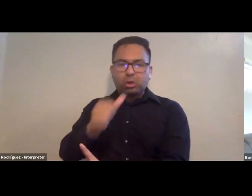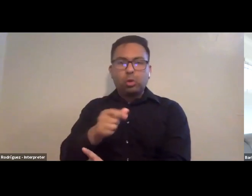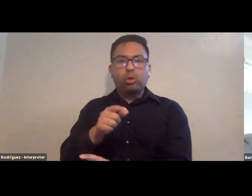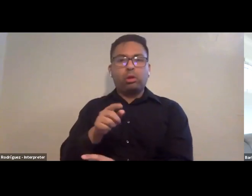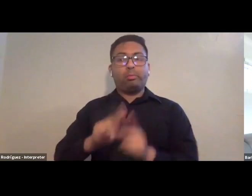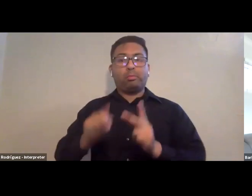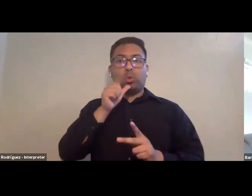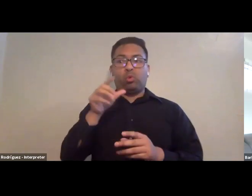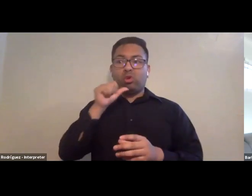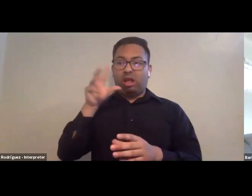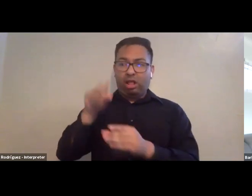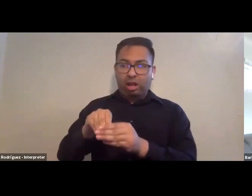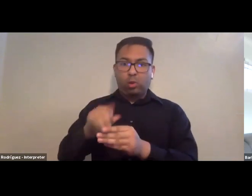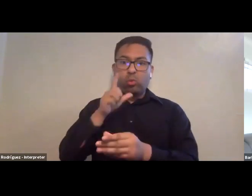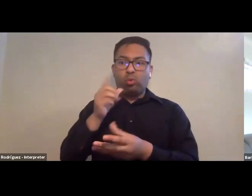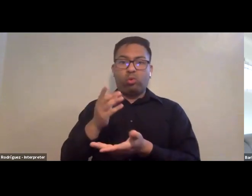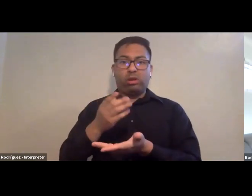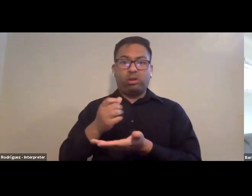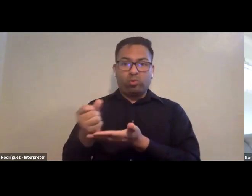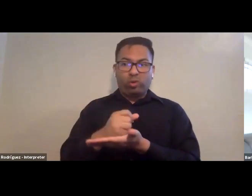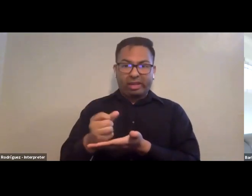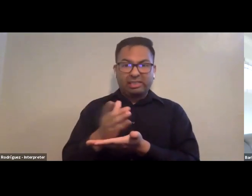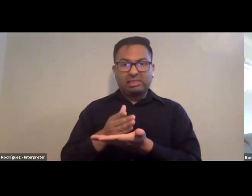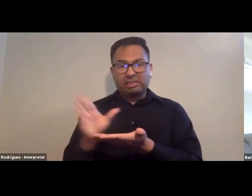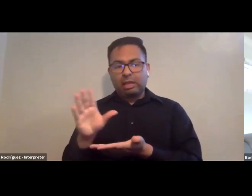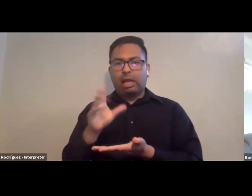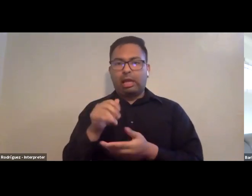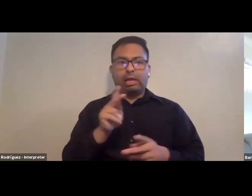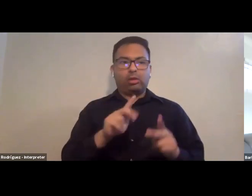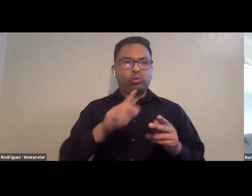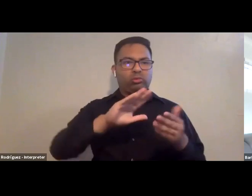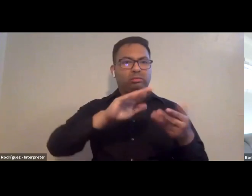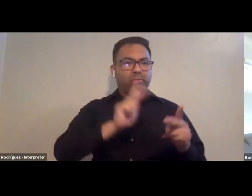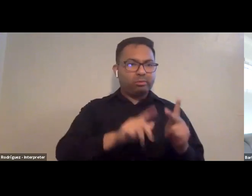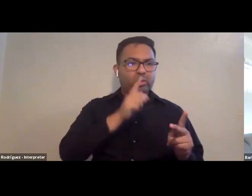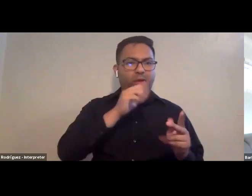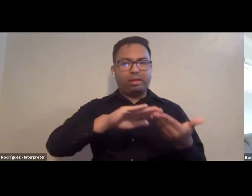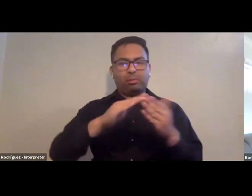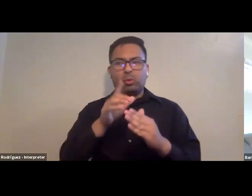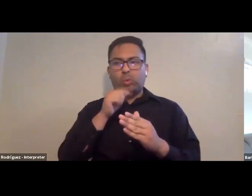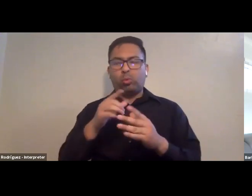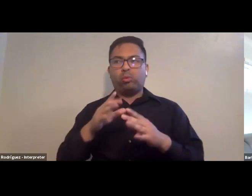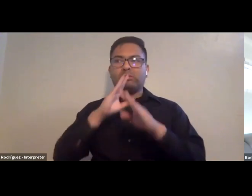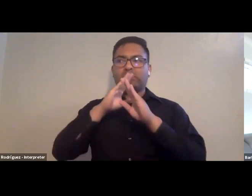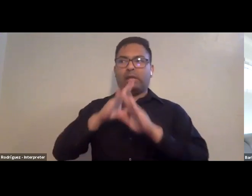archives are the same groups and communities silenced in the institutions and